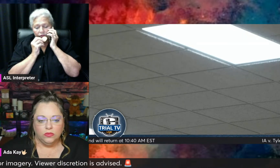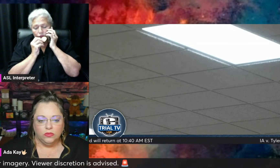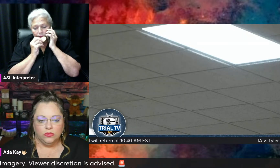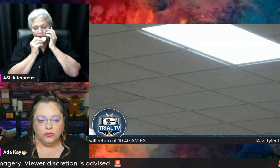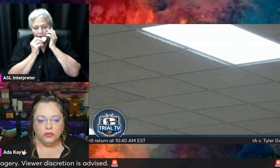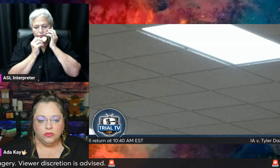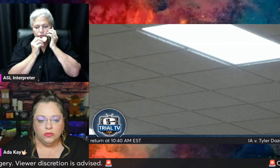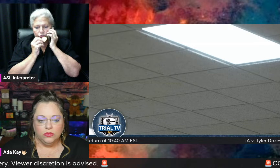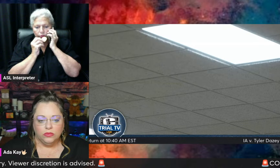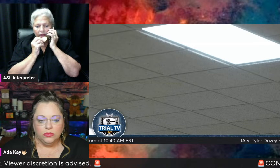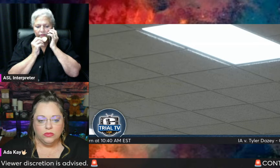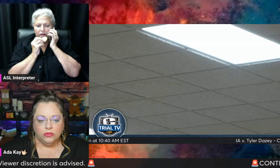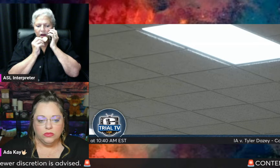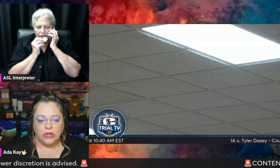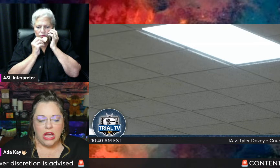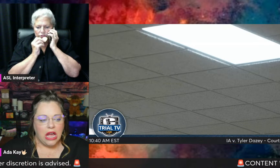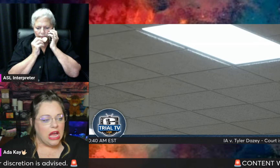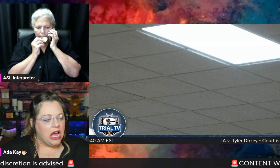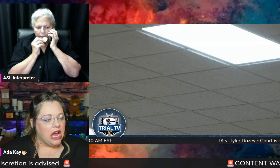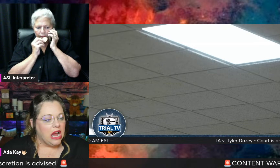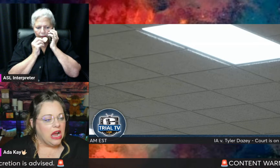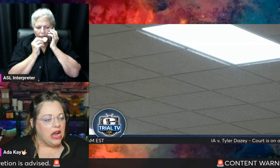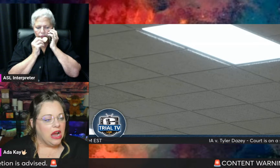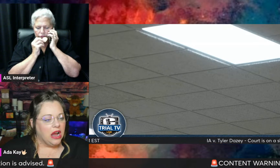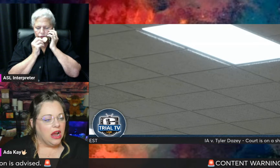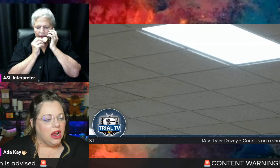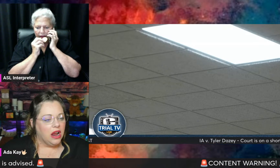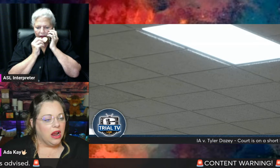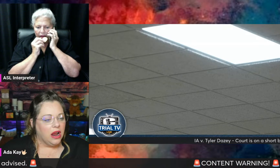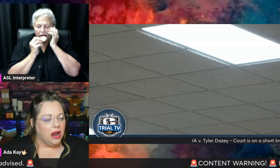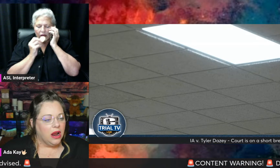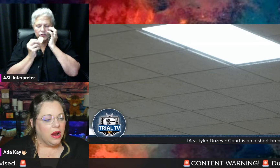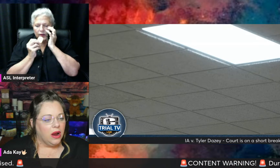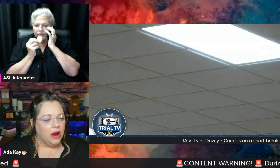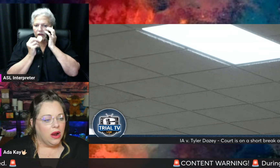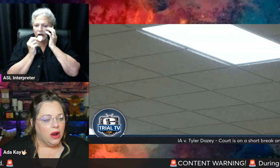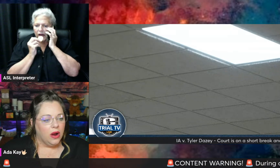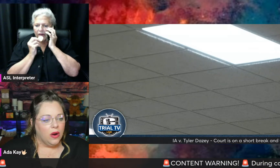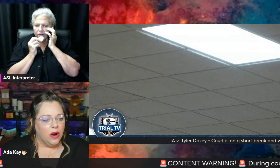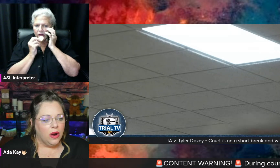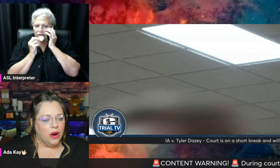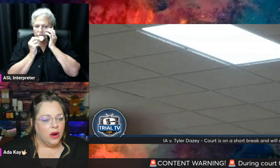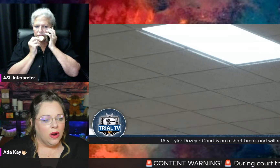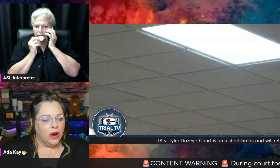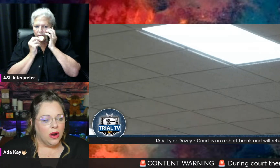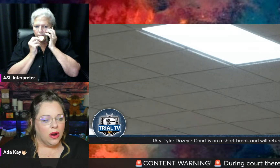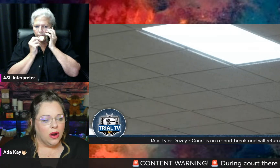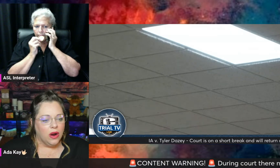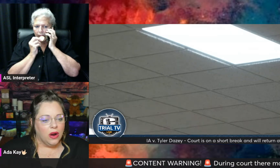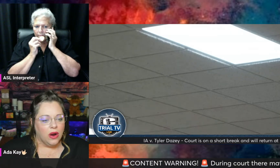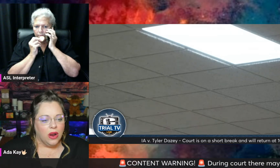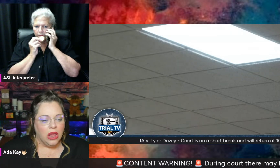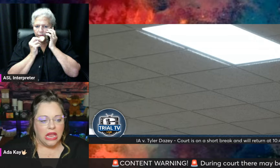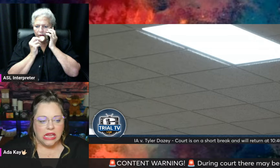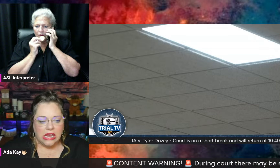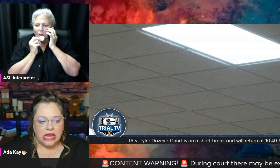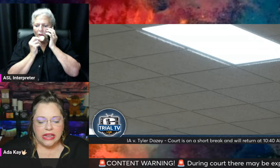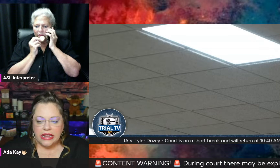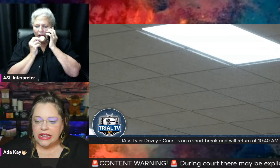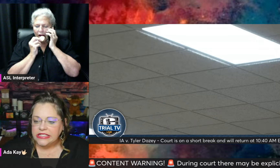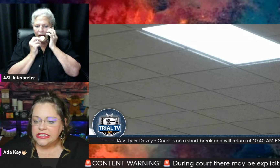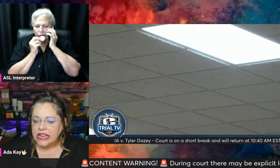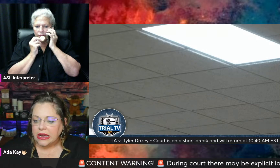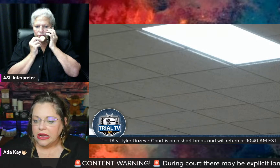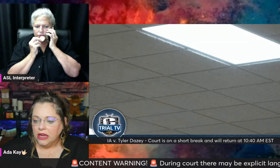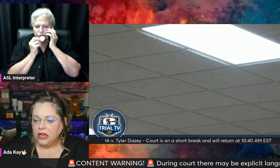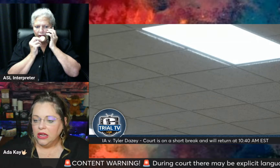boom, boom, boom. If they're with her, if they're in the same location. Yeah. Yeah. Is it Joe and Heidi? Are they there in the same location as you?